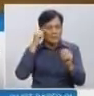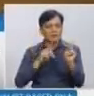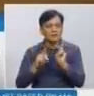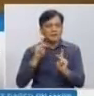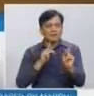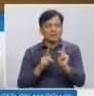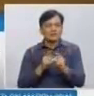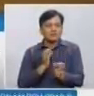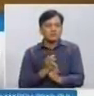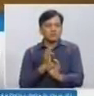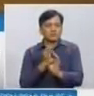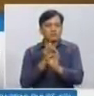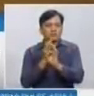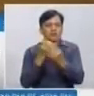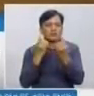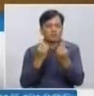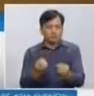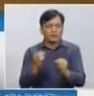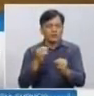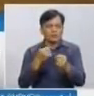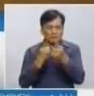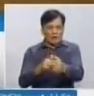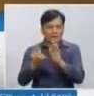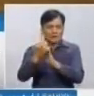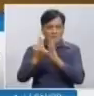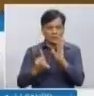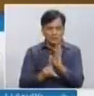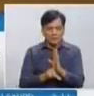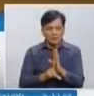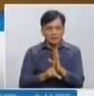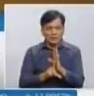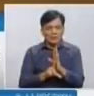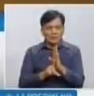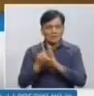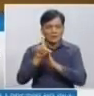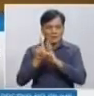agencies to faithfully implement this law and